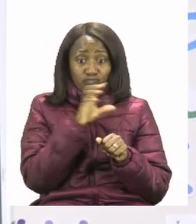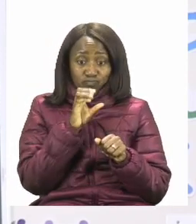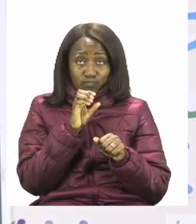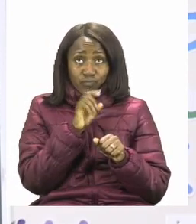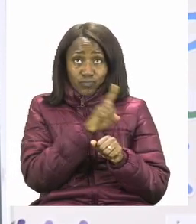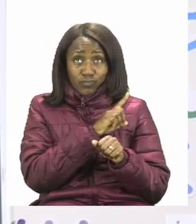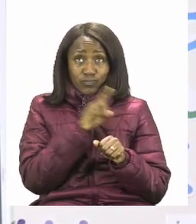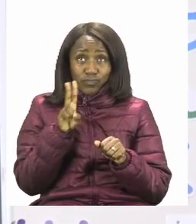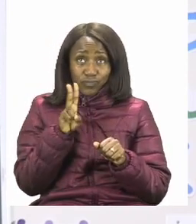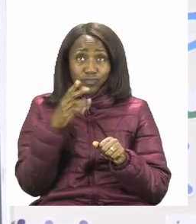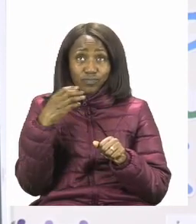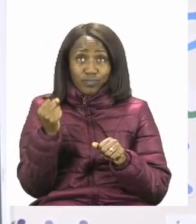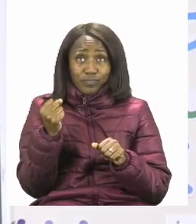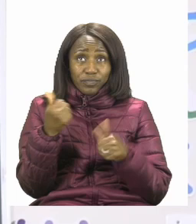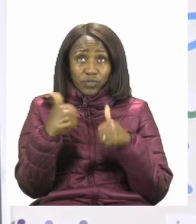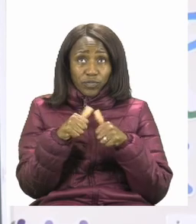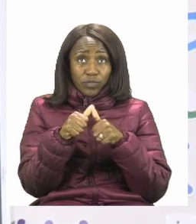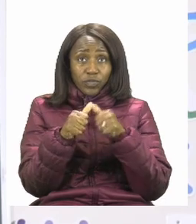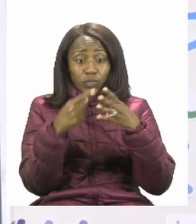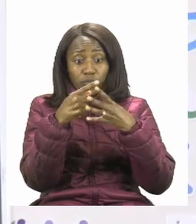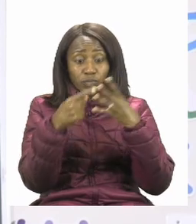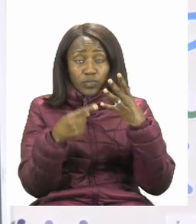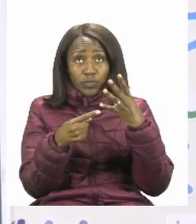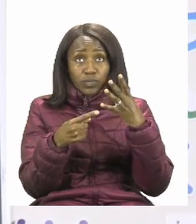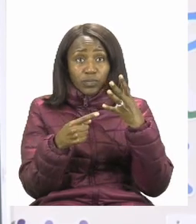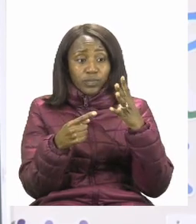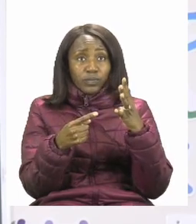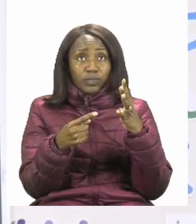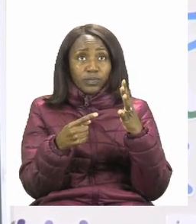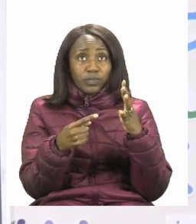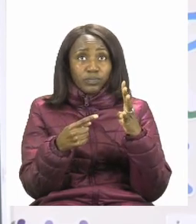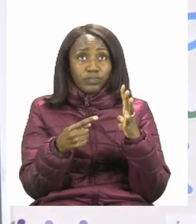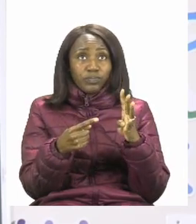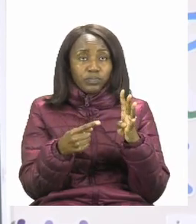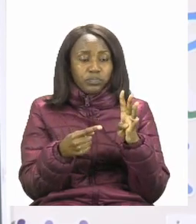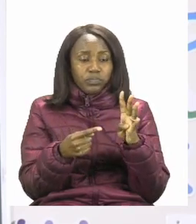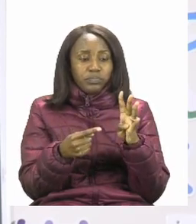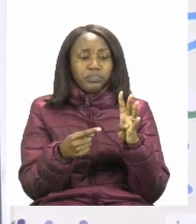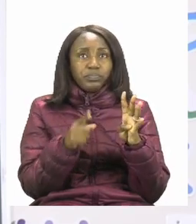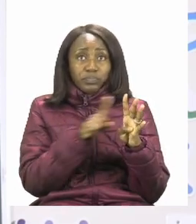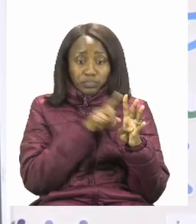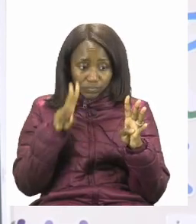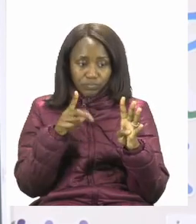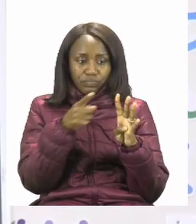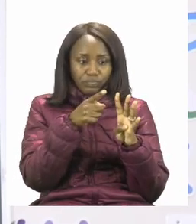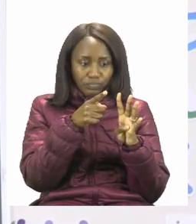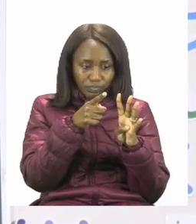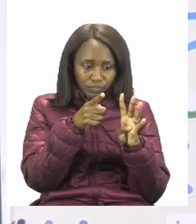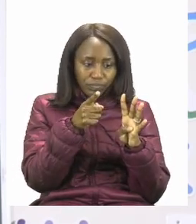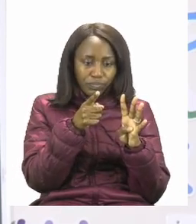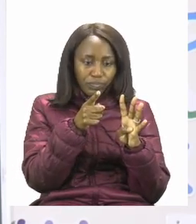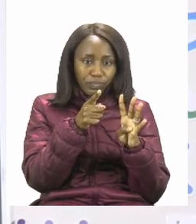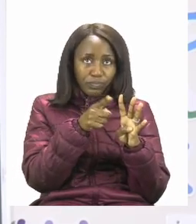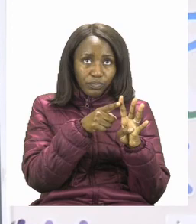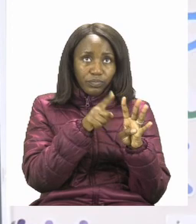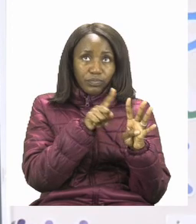12 and now we are adding 4 by counting on. 12 is already there.